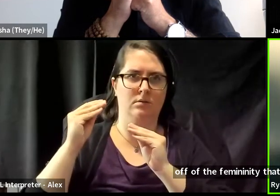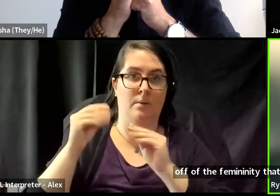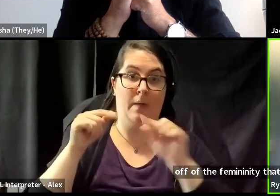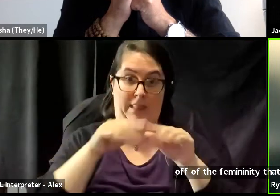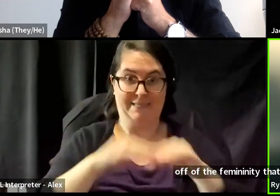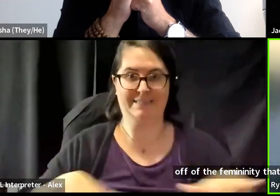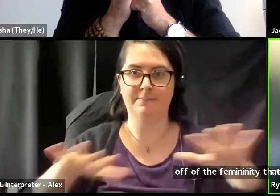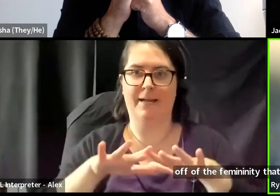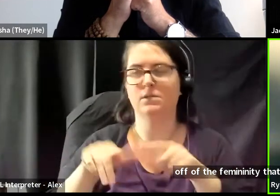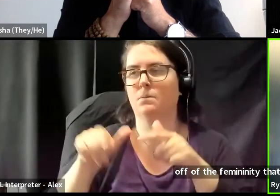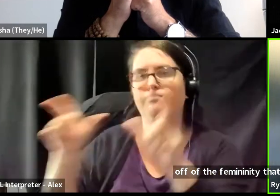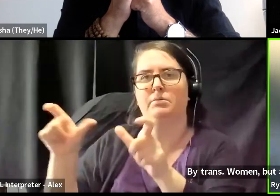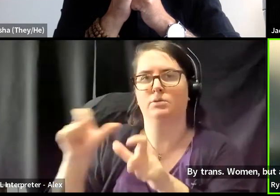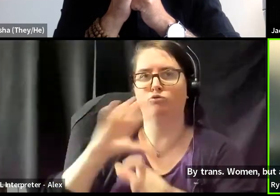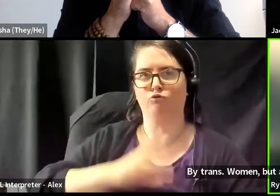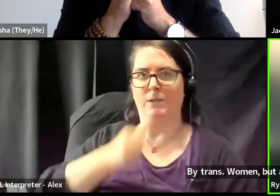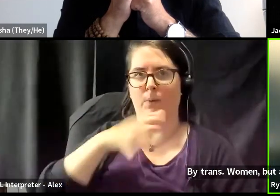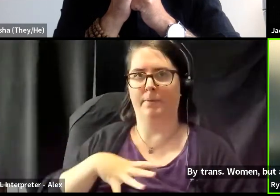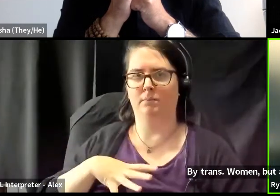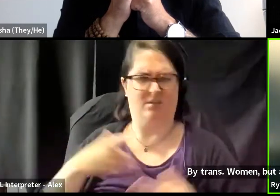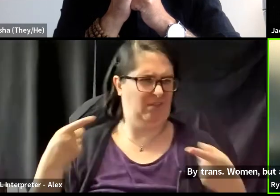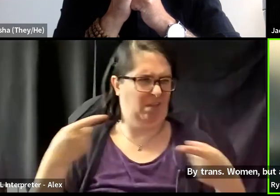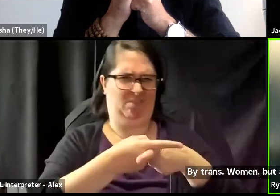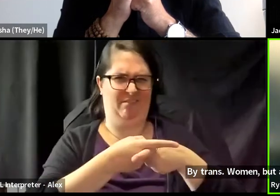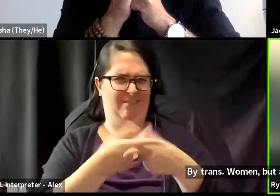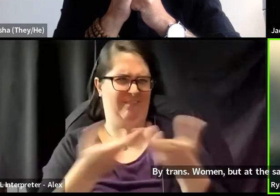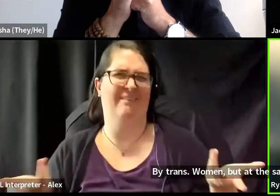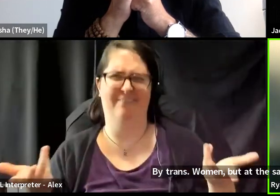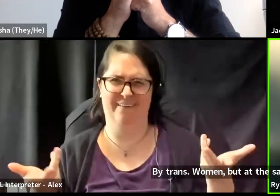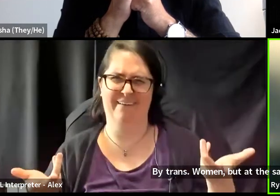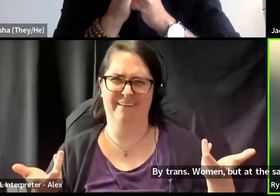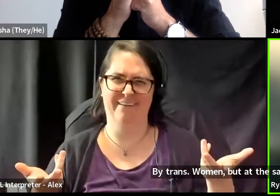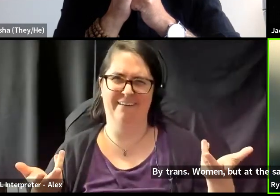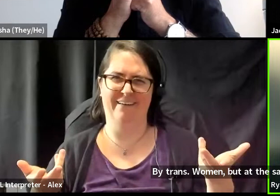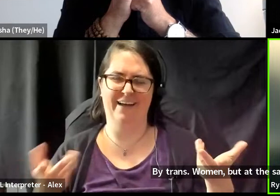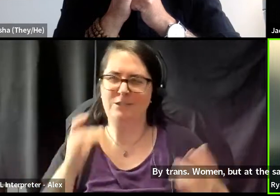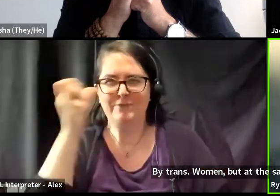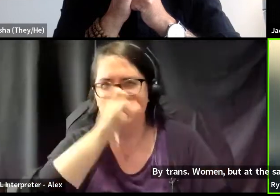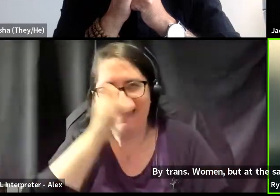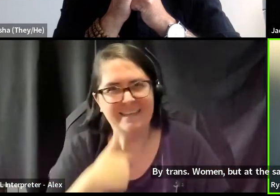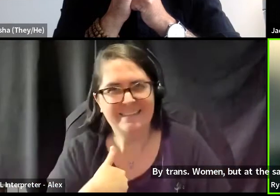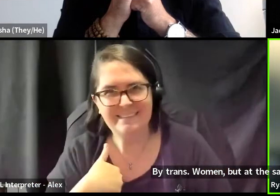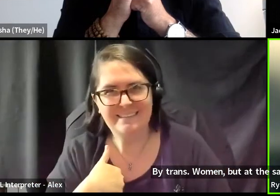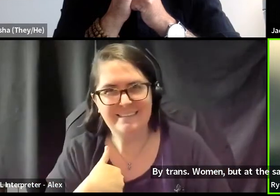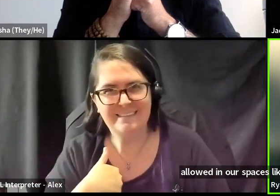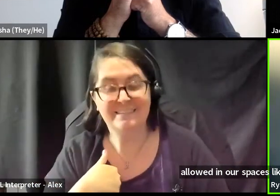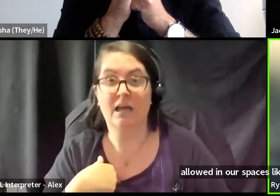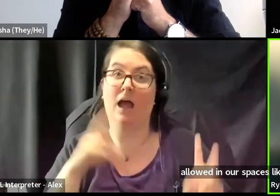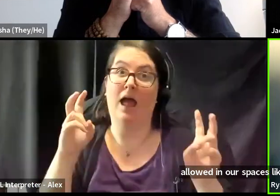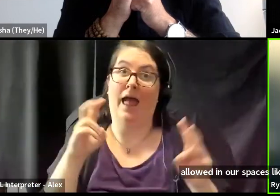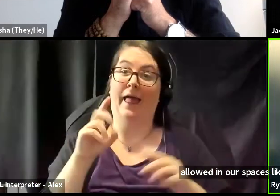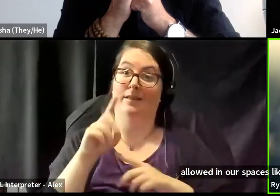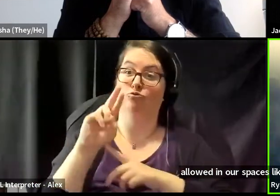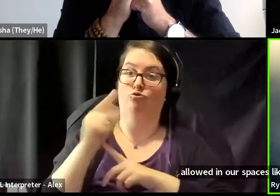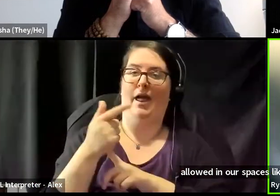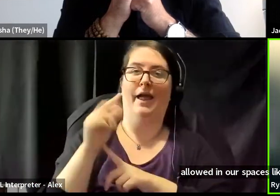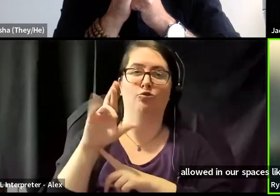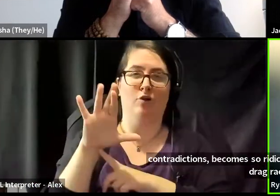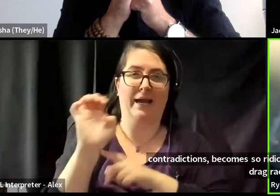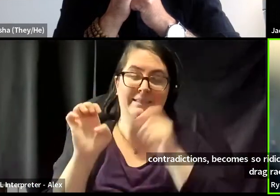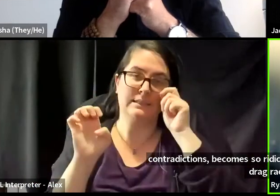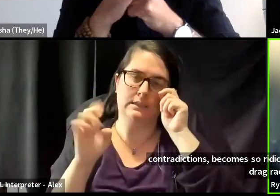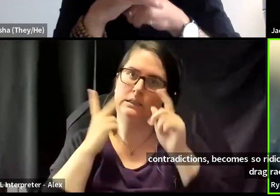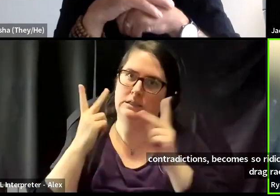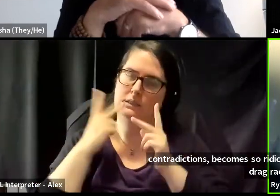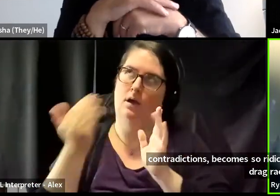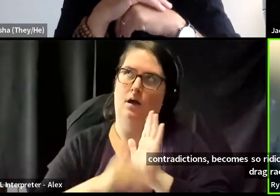spaces. Like that sort of like contradiction becomes so ridiculous to me. And obviously on Drag Race, that's something that's been played out over and over again, but it